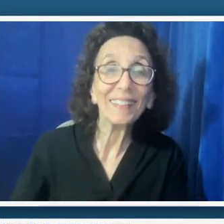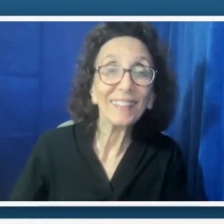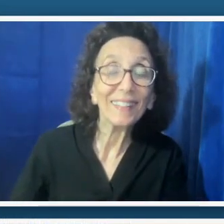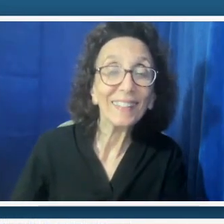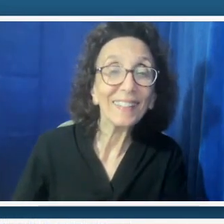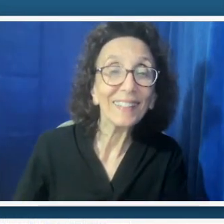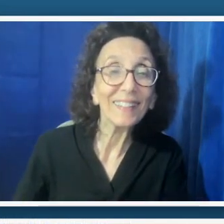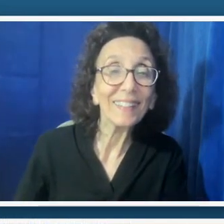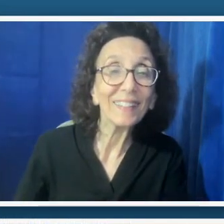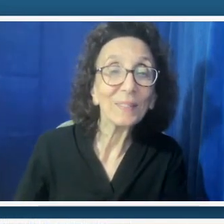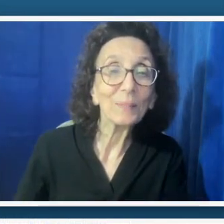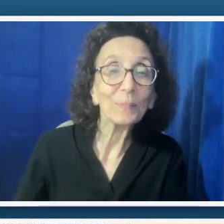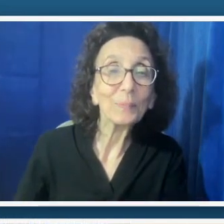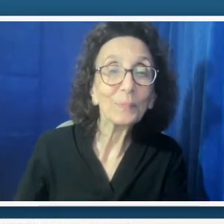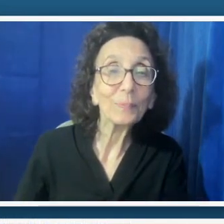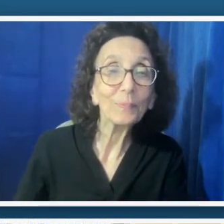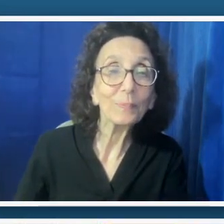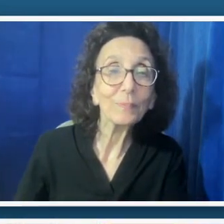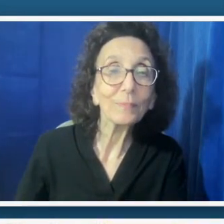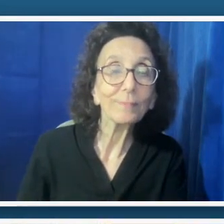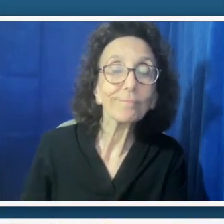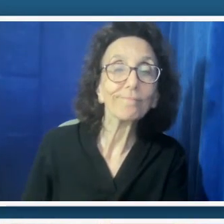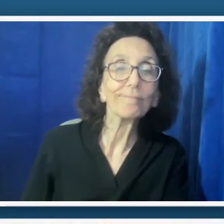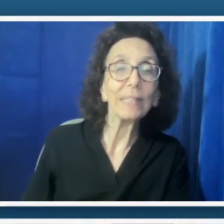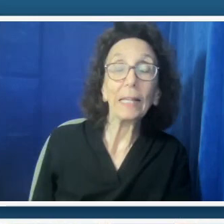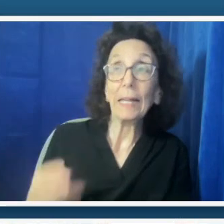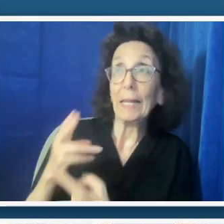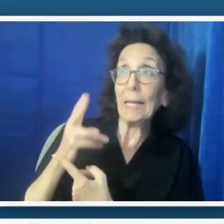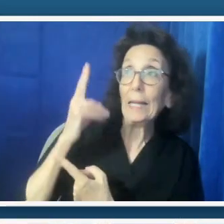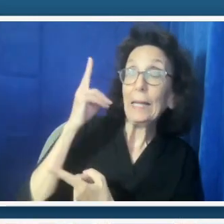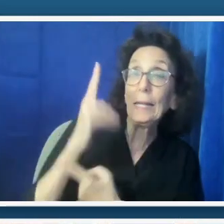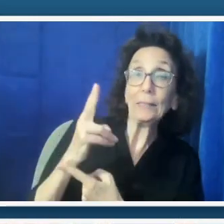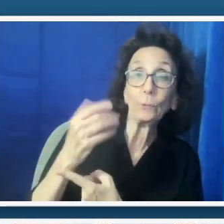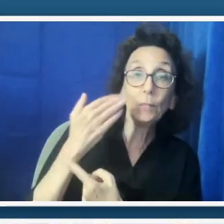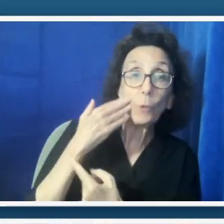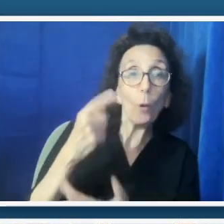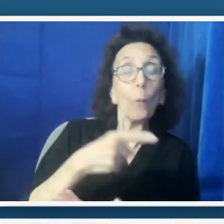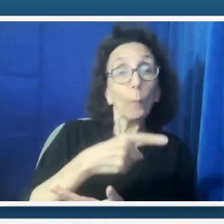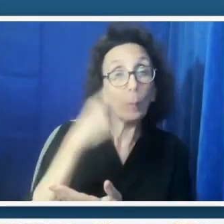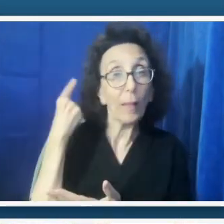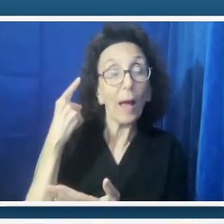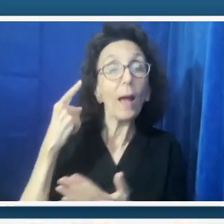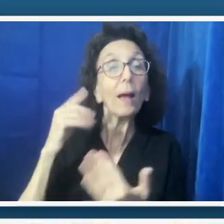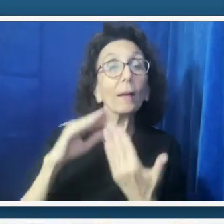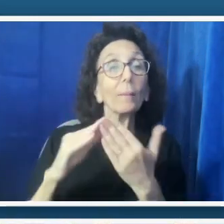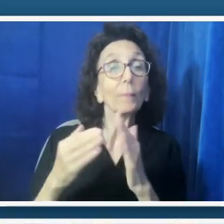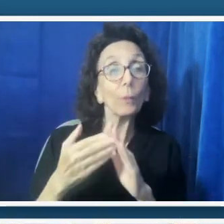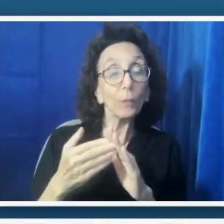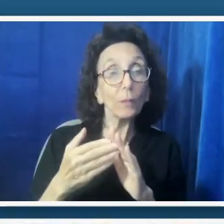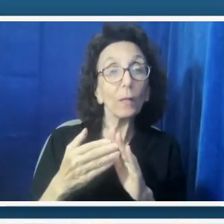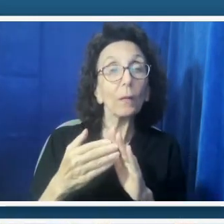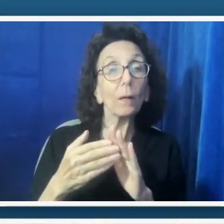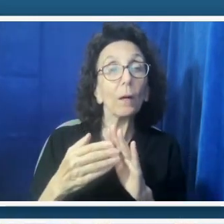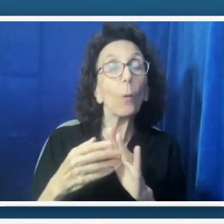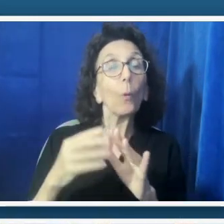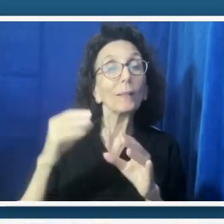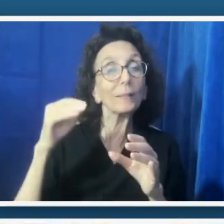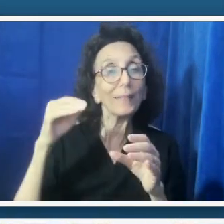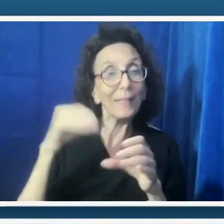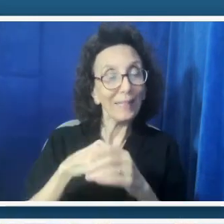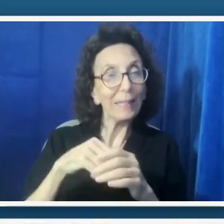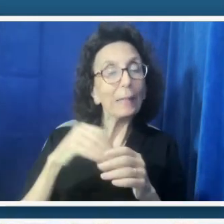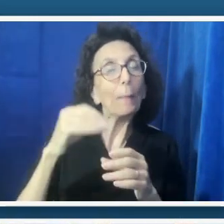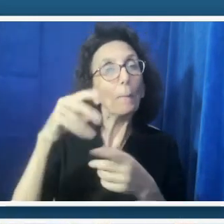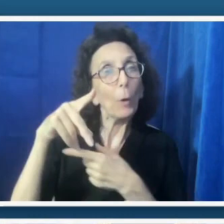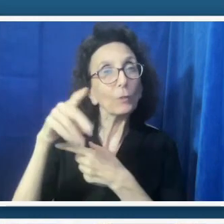So I think it's pretty clear from the historical record that although the Black community was frequently represented in these post office murals, there was very